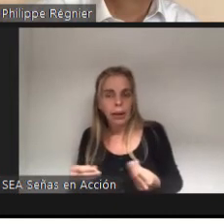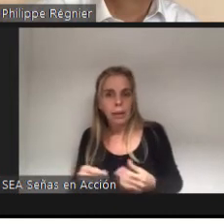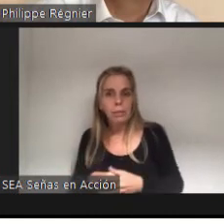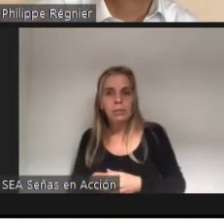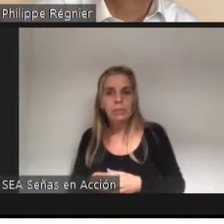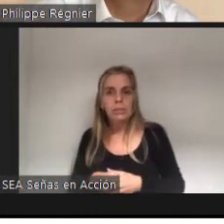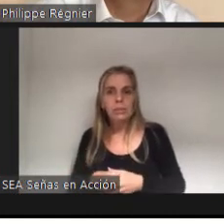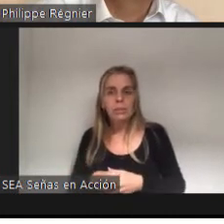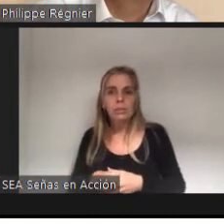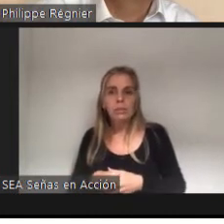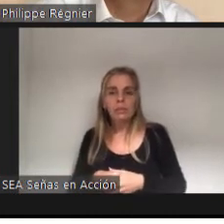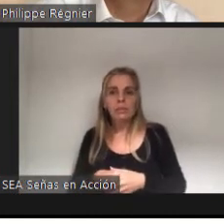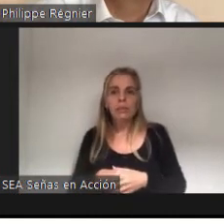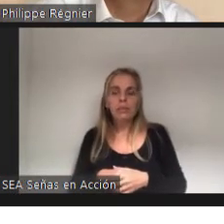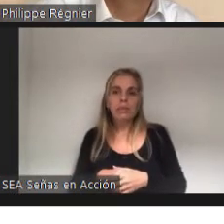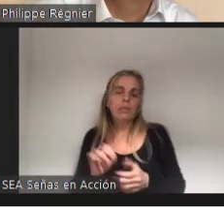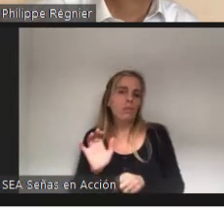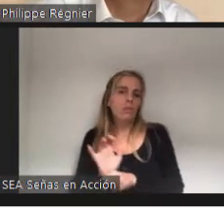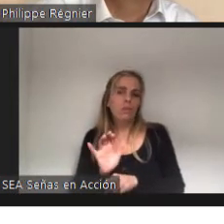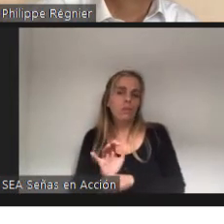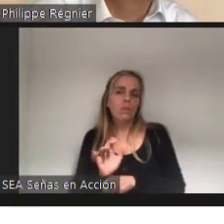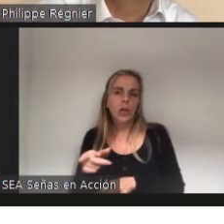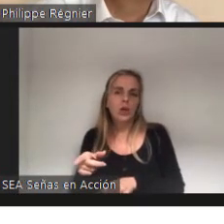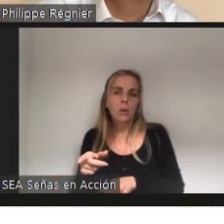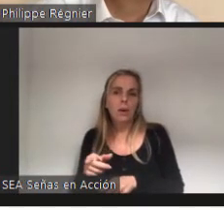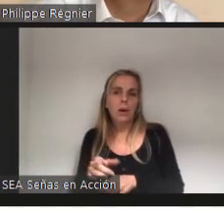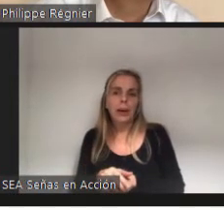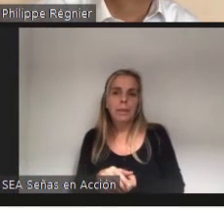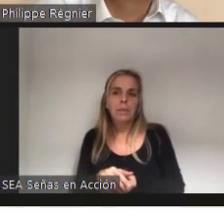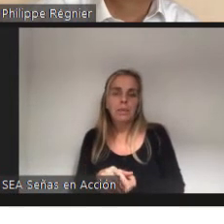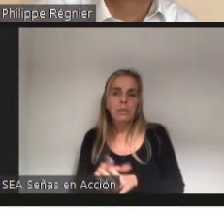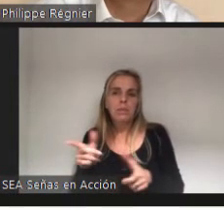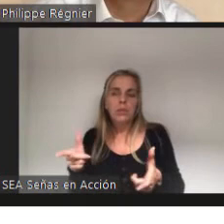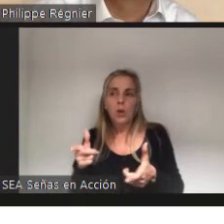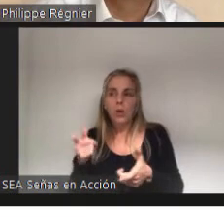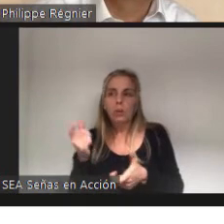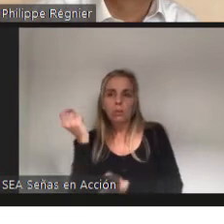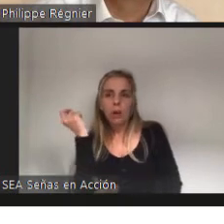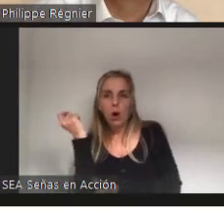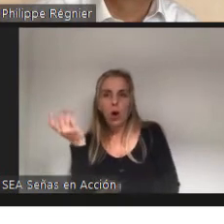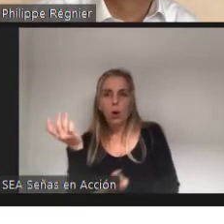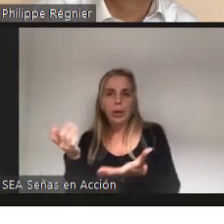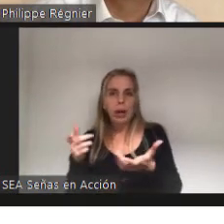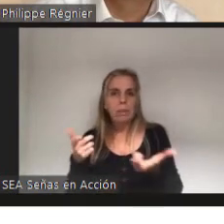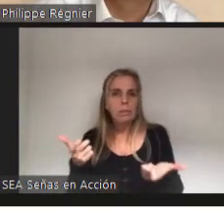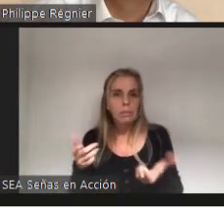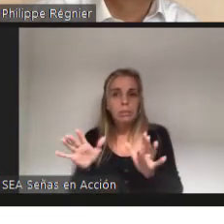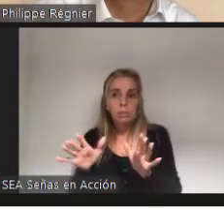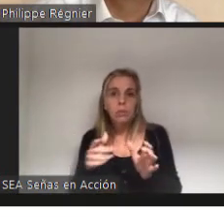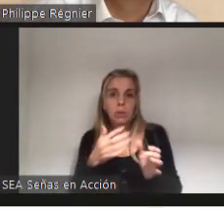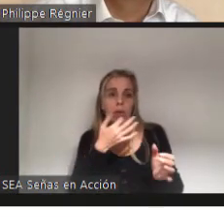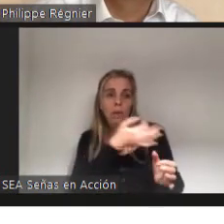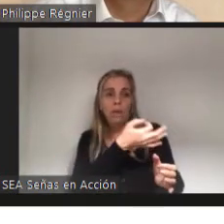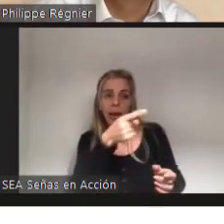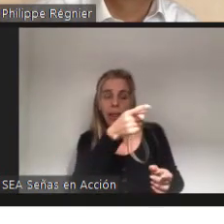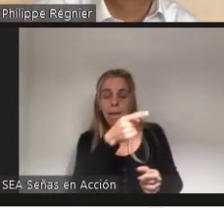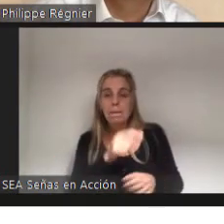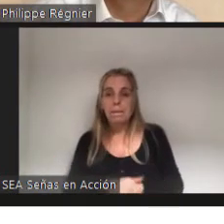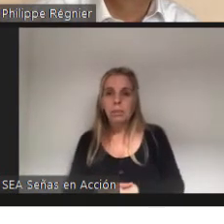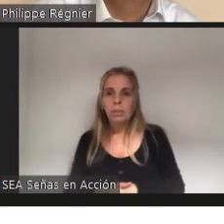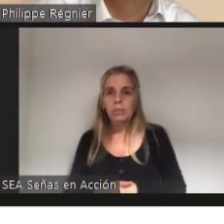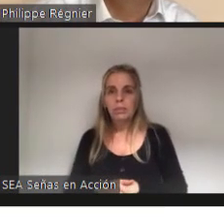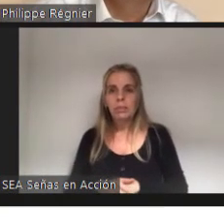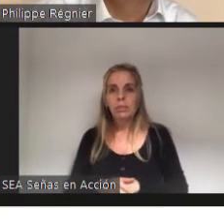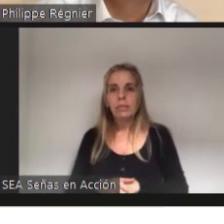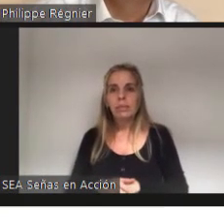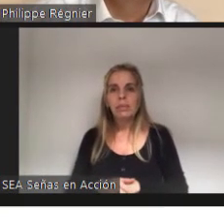fact that there is this loss of feasibility, of economic feasibility or